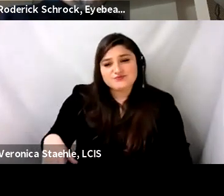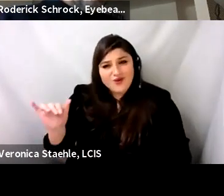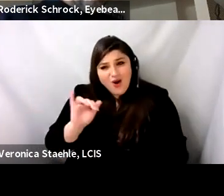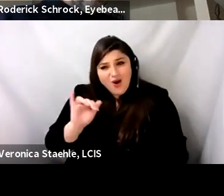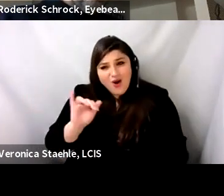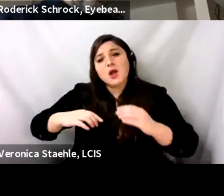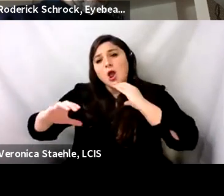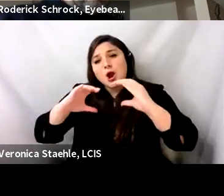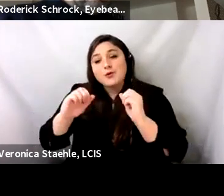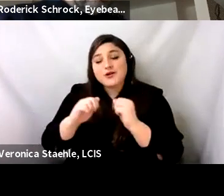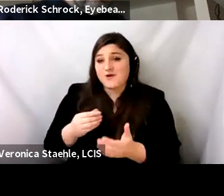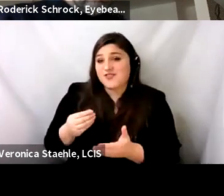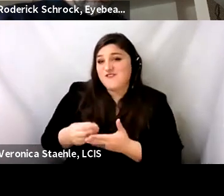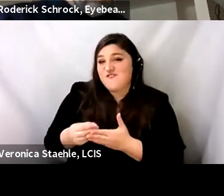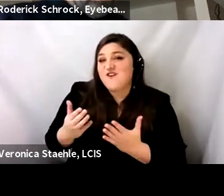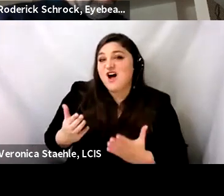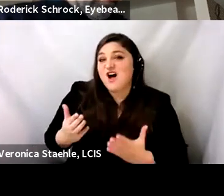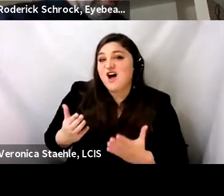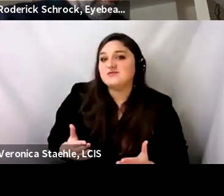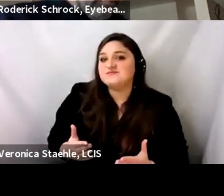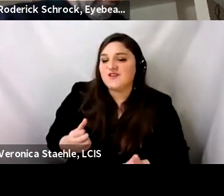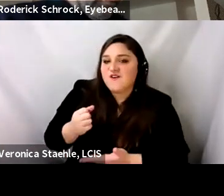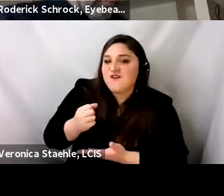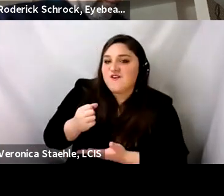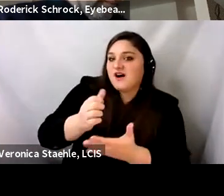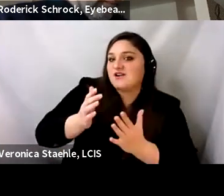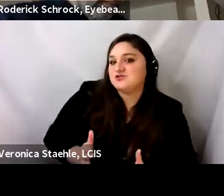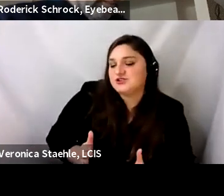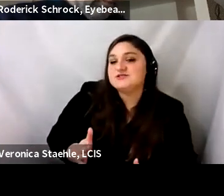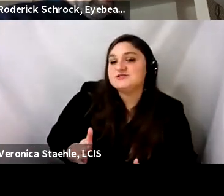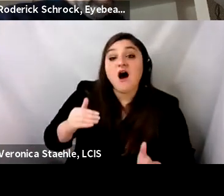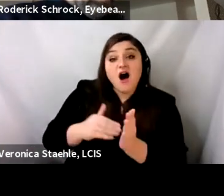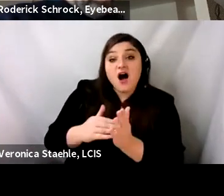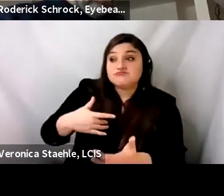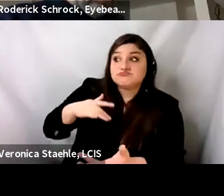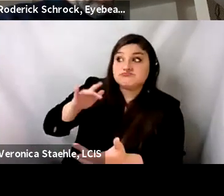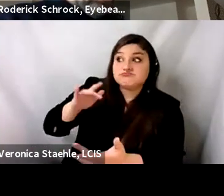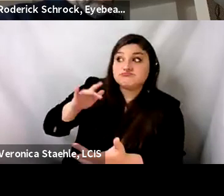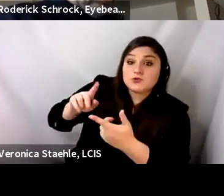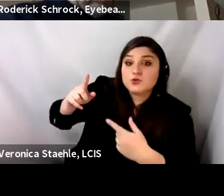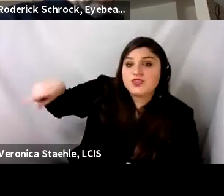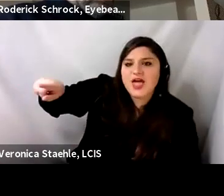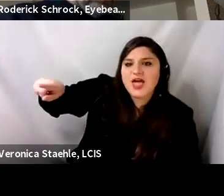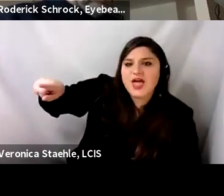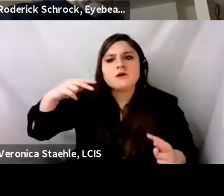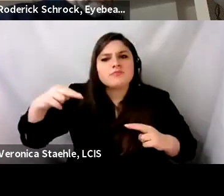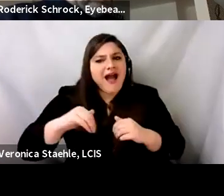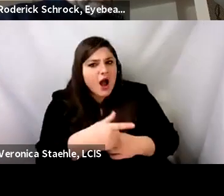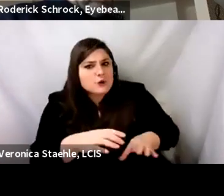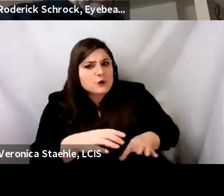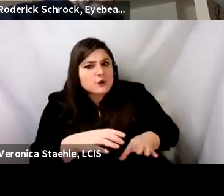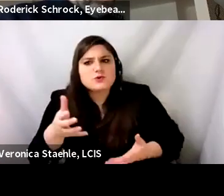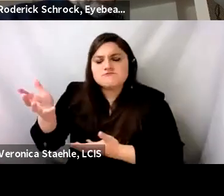to funders who called and just checked in and say, hey, how are you guys doing? And also communication